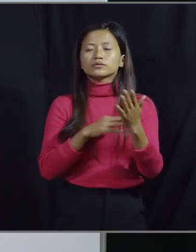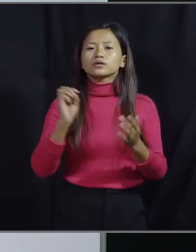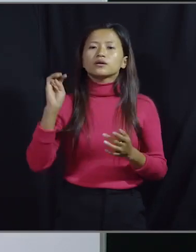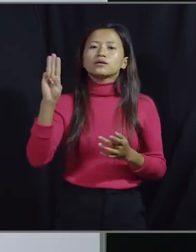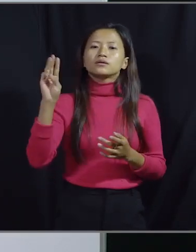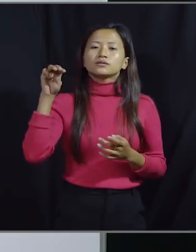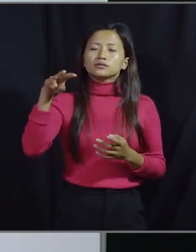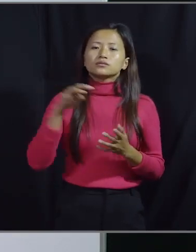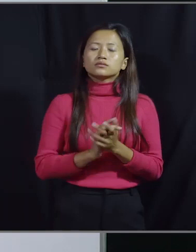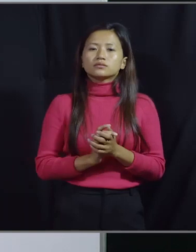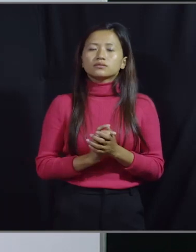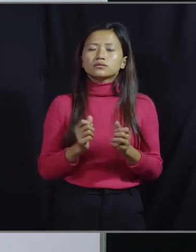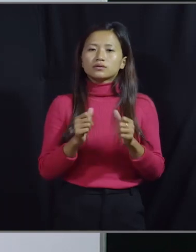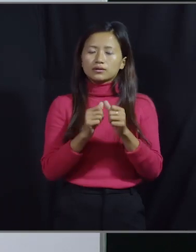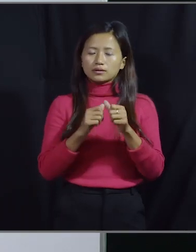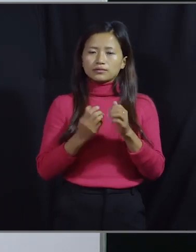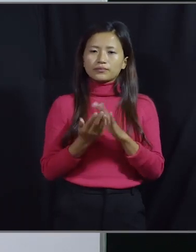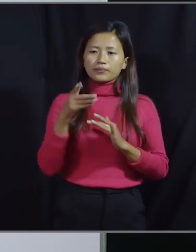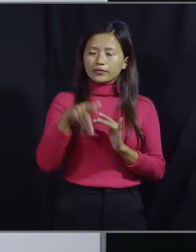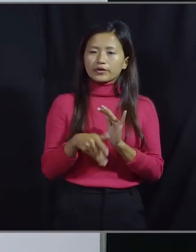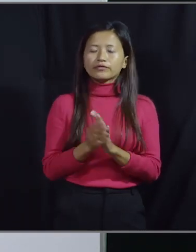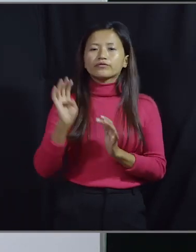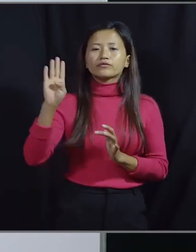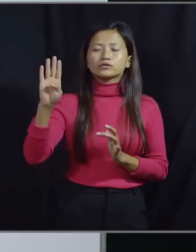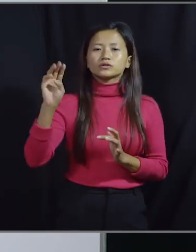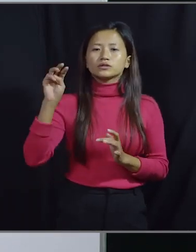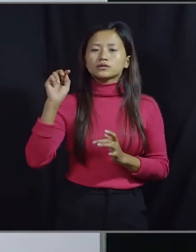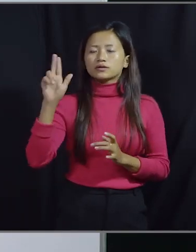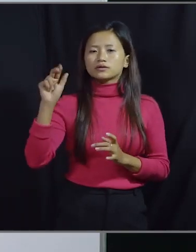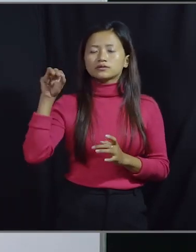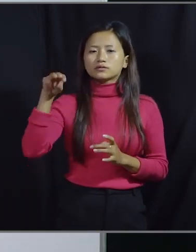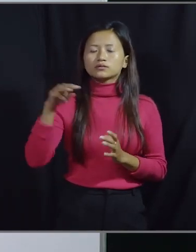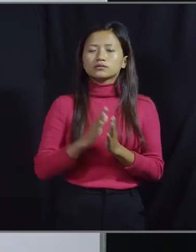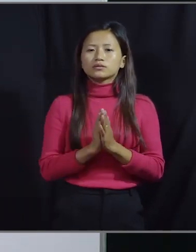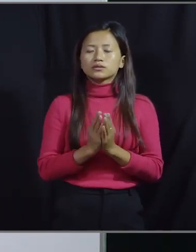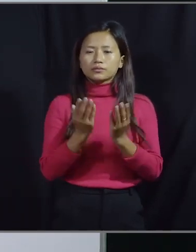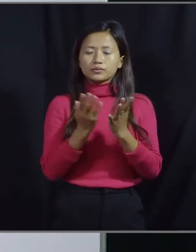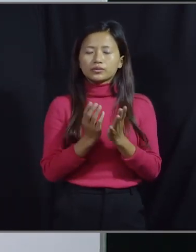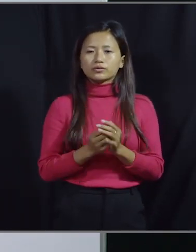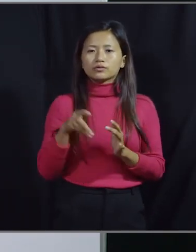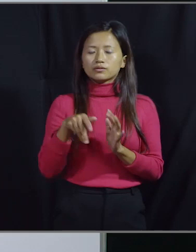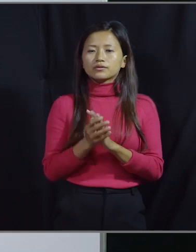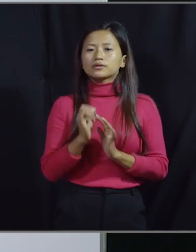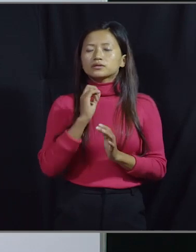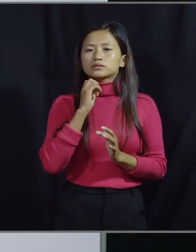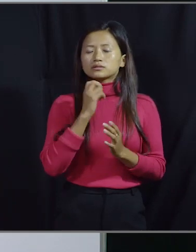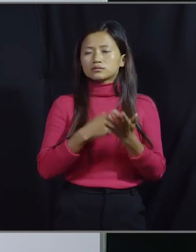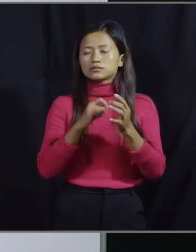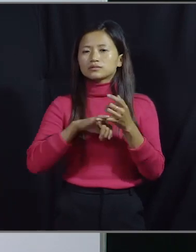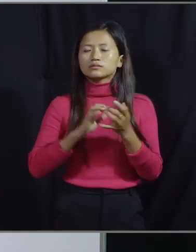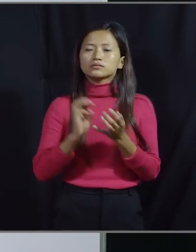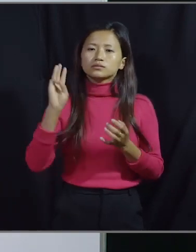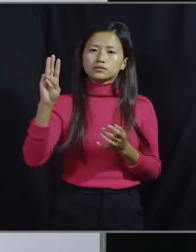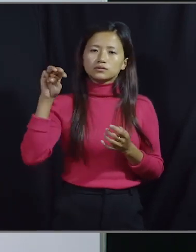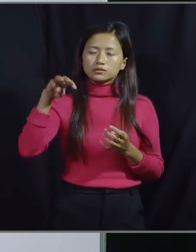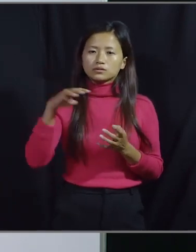be valued at 48,000, the stock having book value of rupees 30,000 be